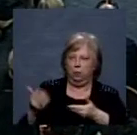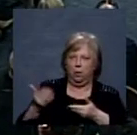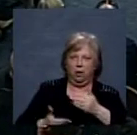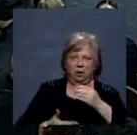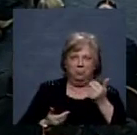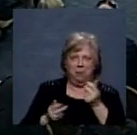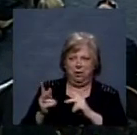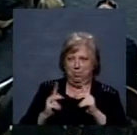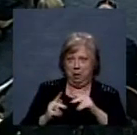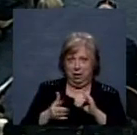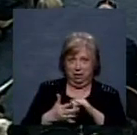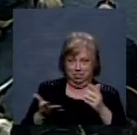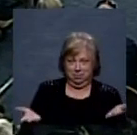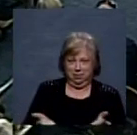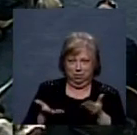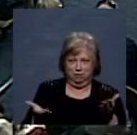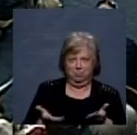evening. Thank you for being here.